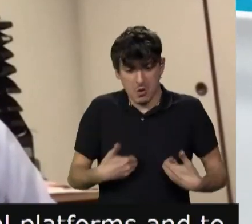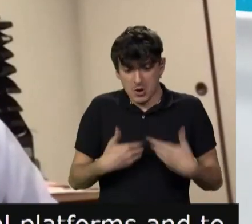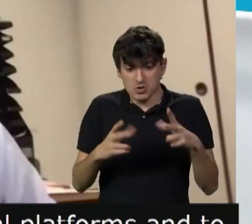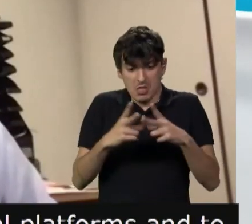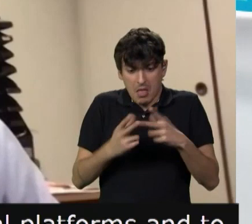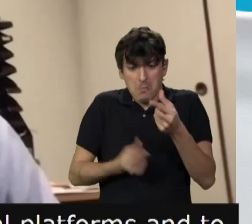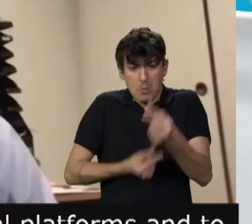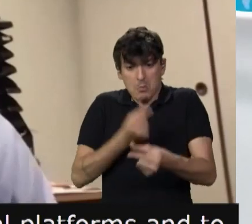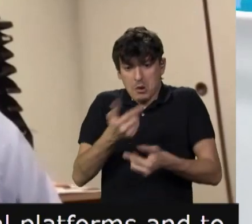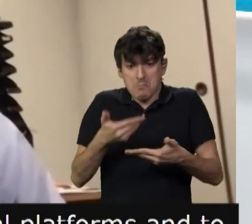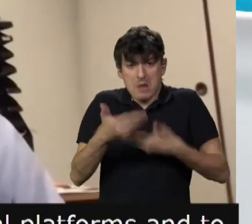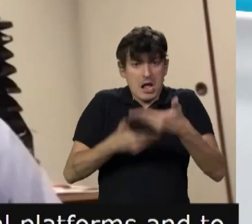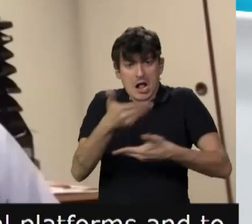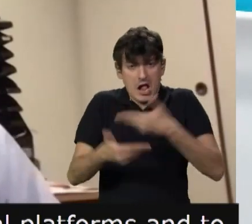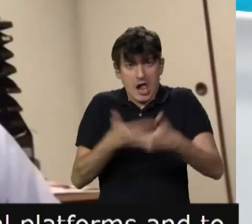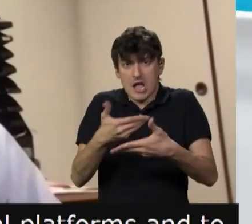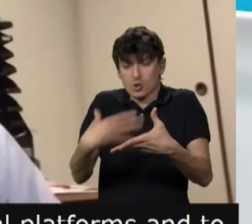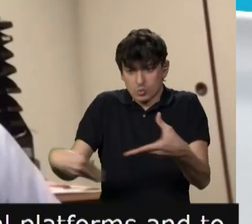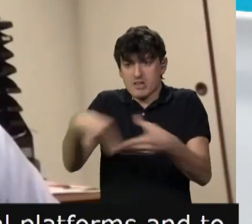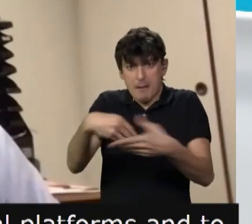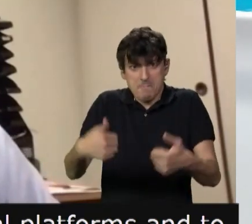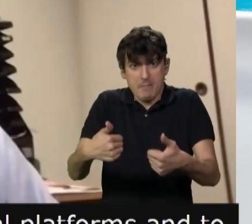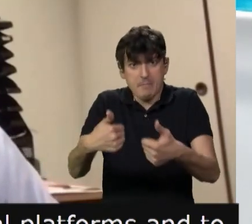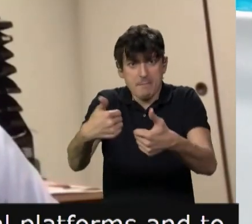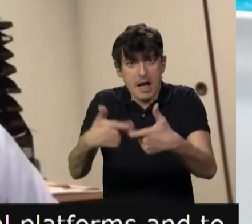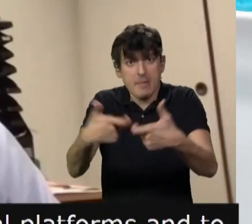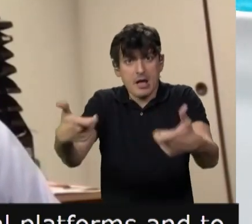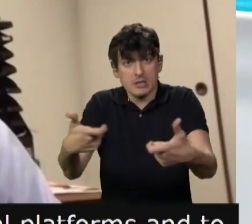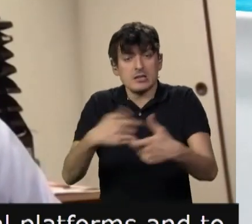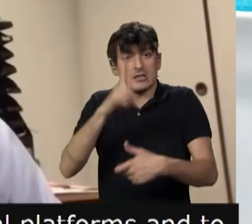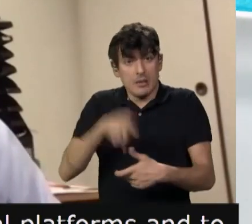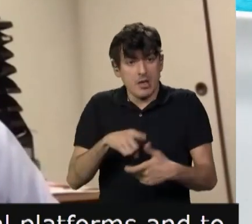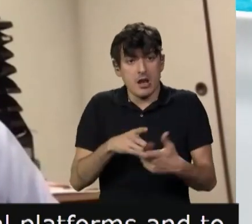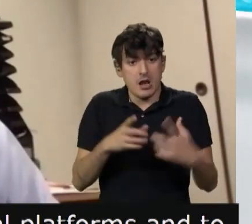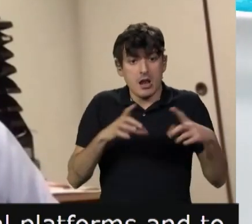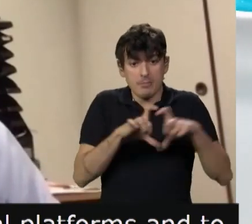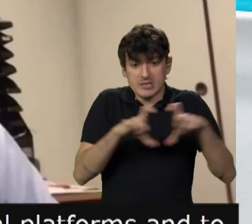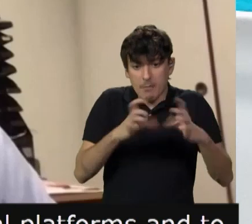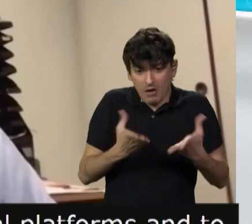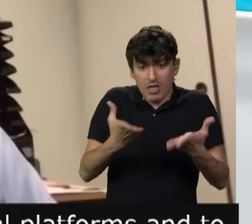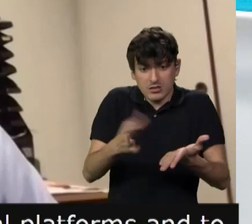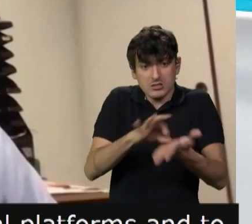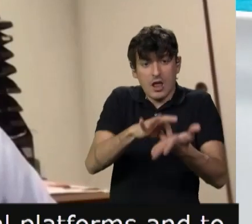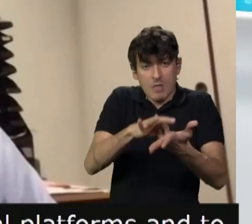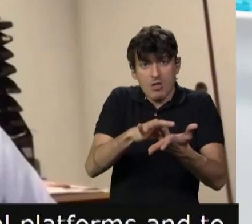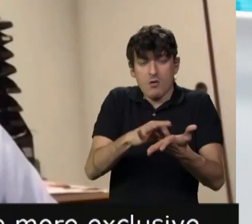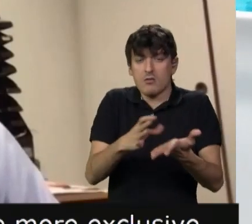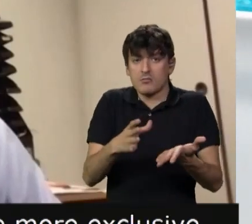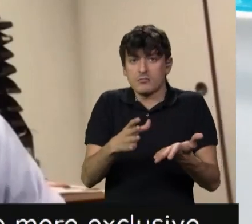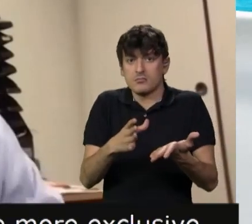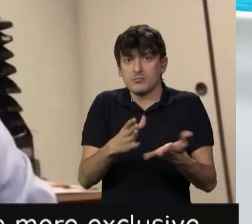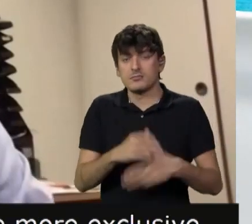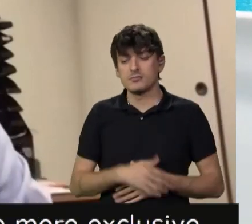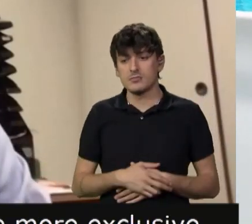and to be more inclusive, and also with the service providers that they have the opportunity to offer